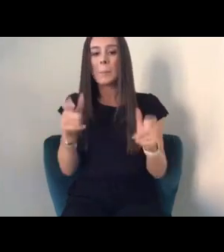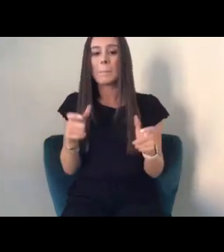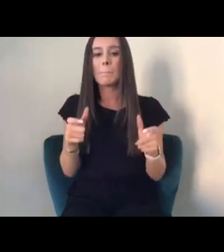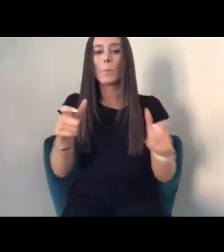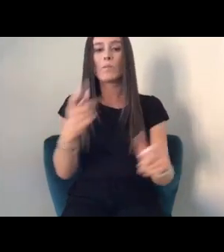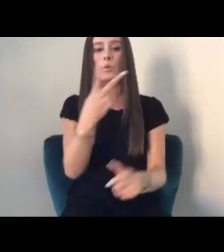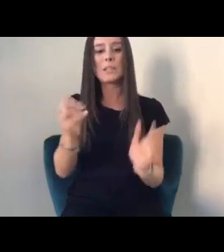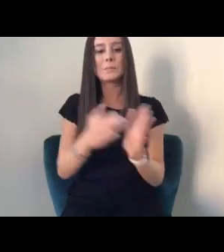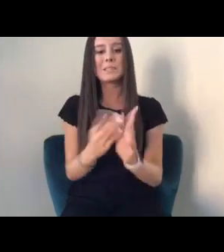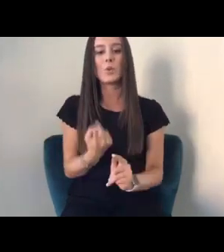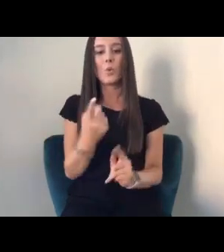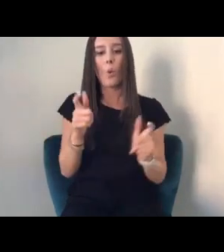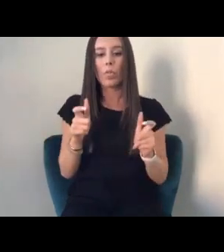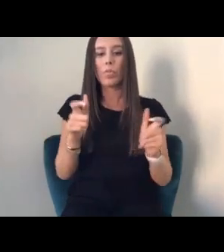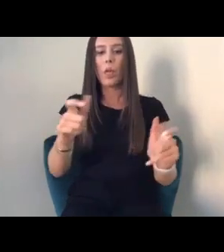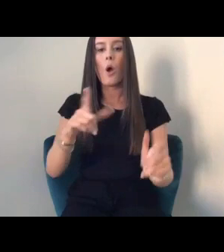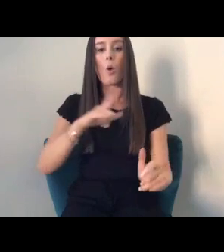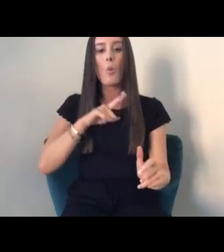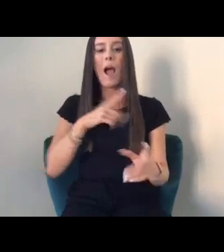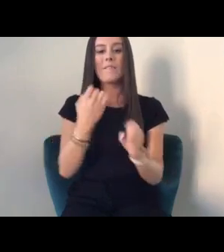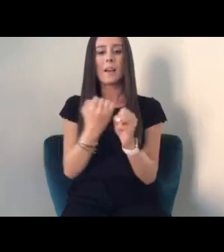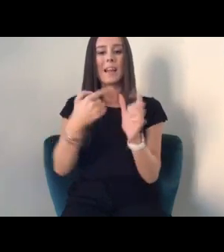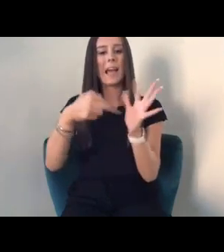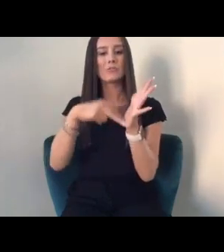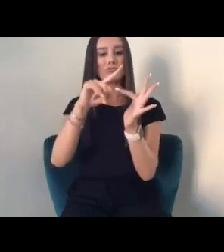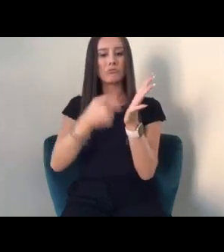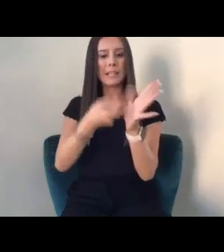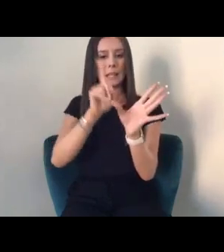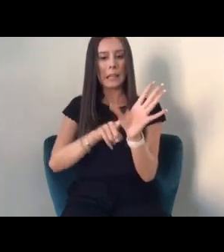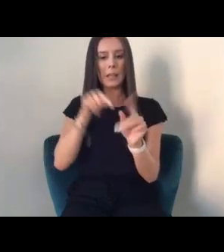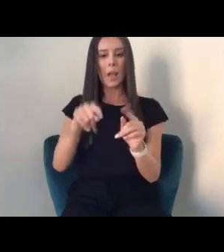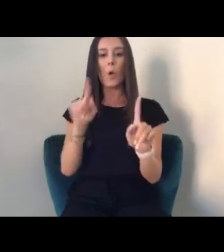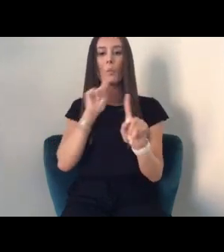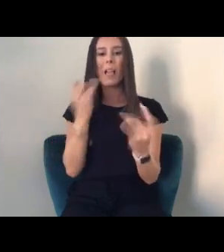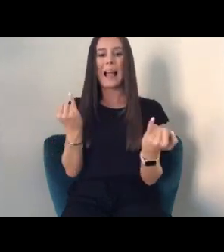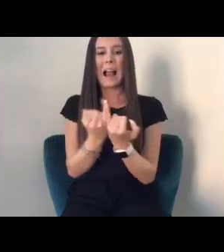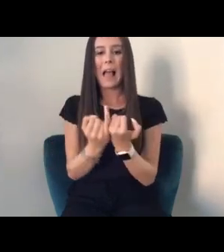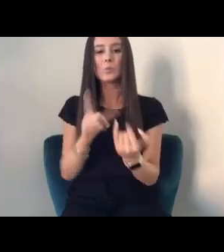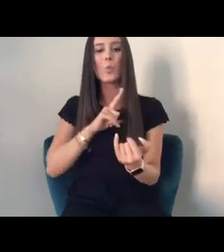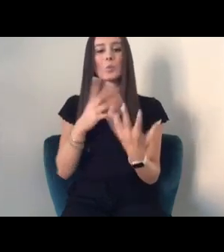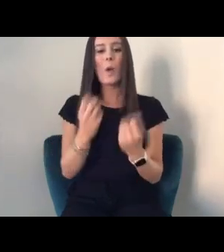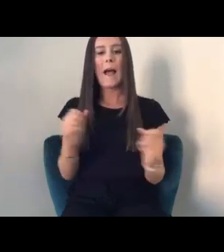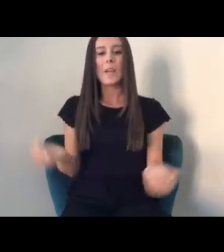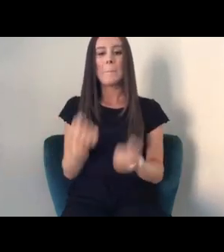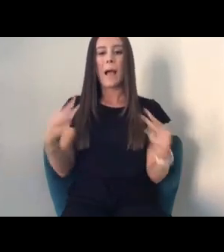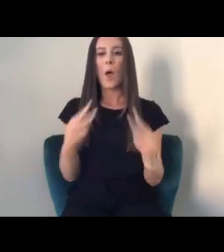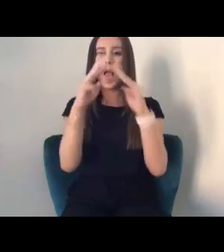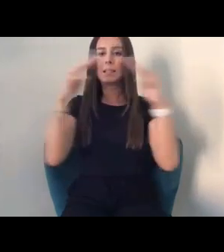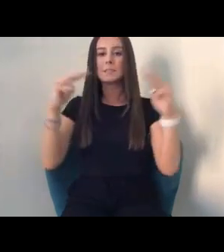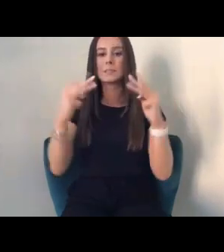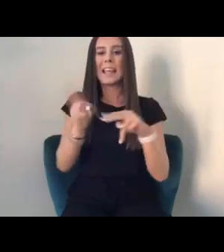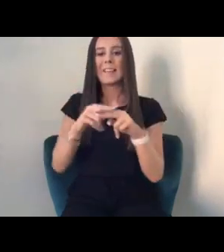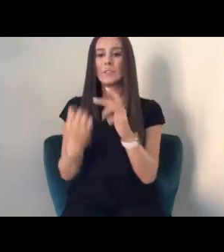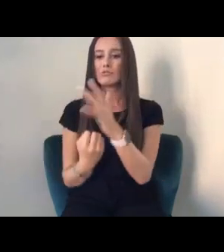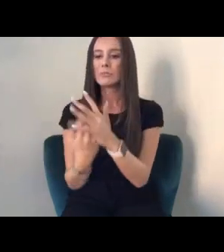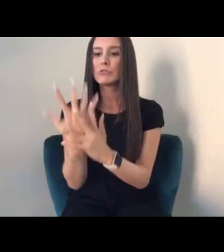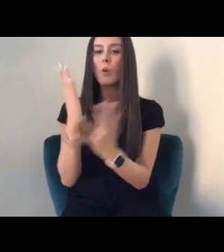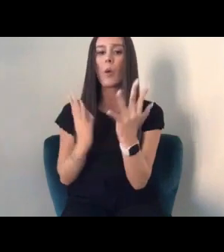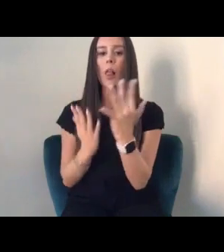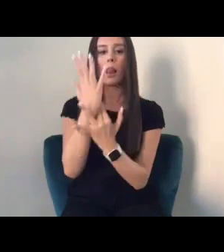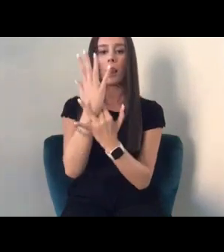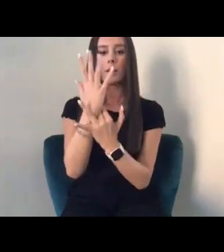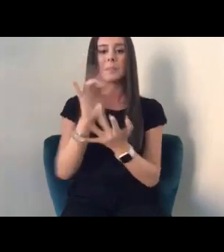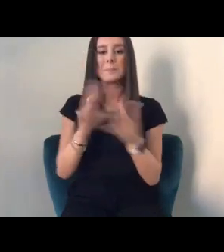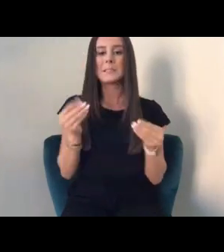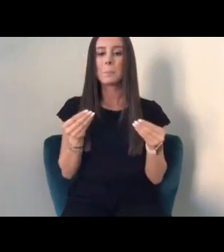for tree planting that was previously restricted by overhead power lines. The bridge would also be raised by around ½ a metre